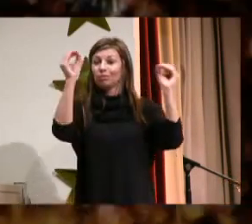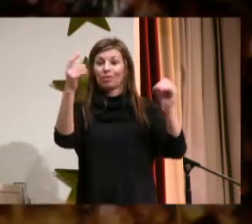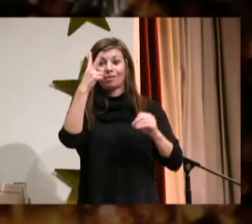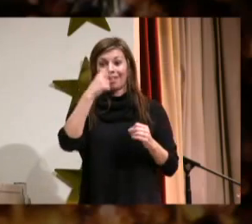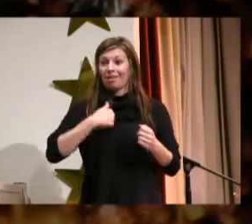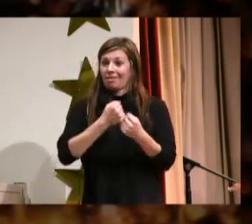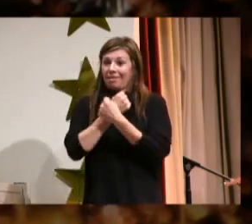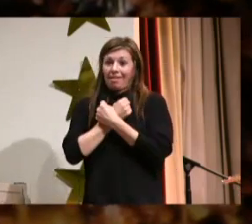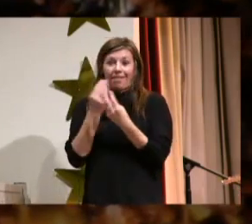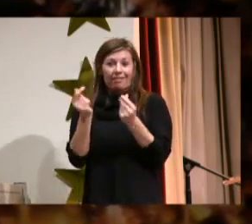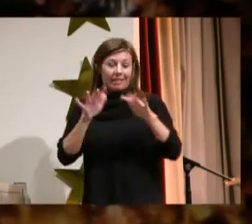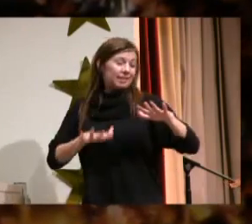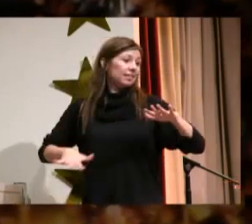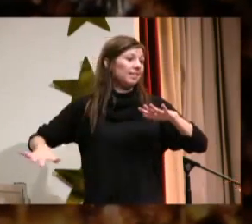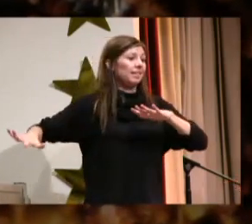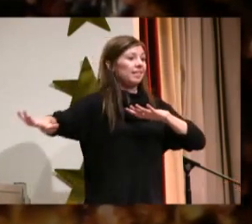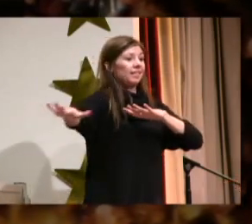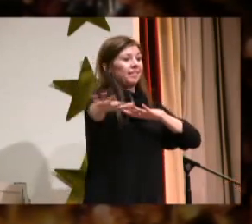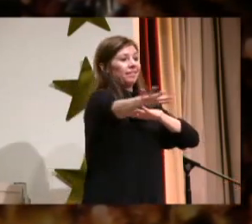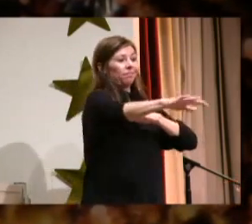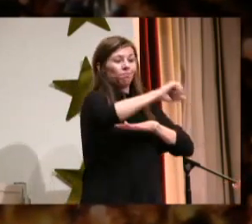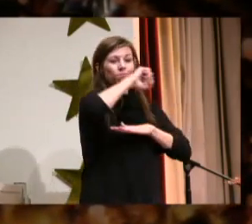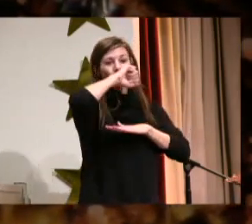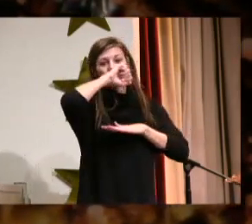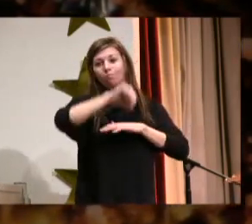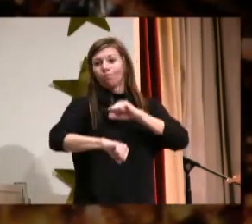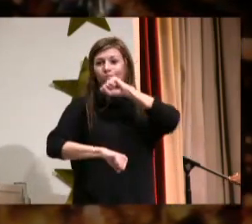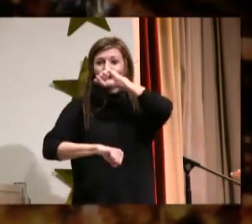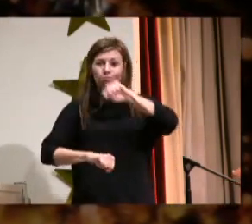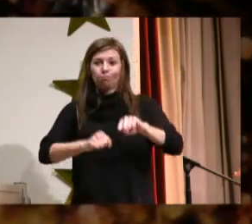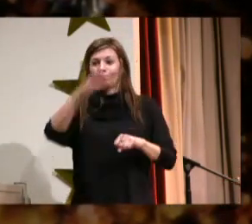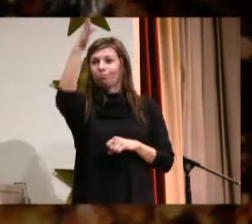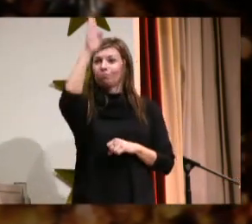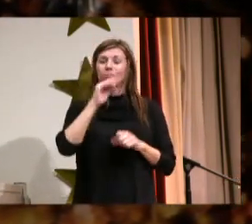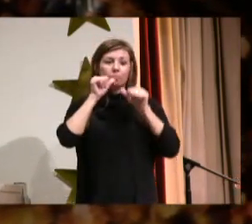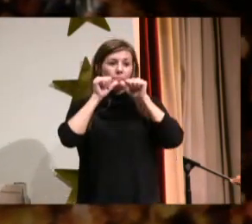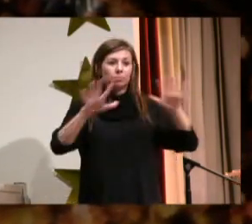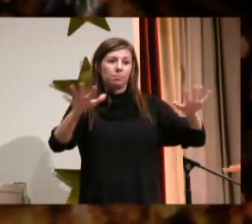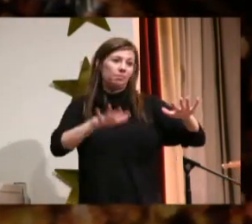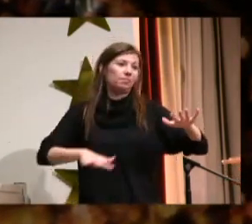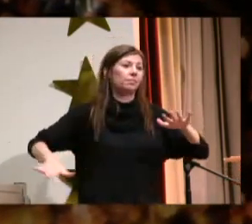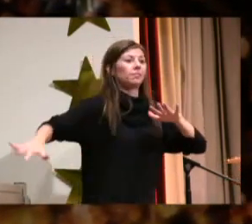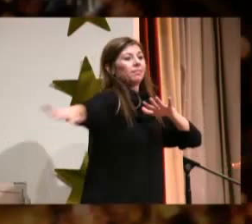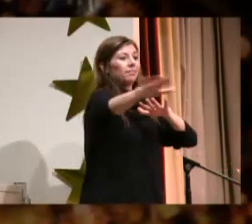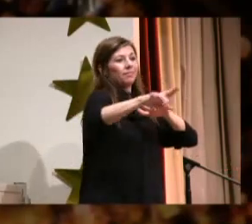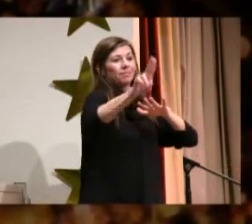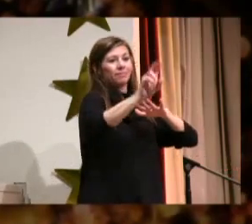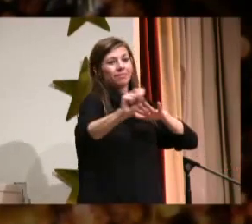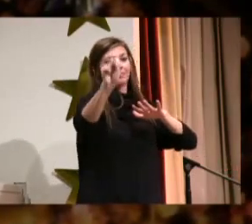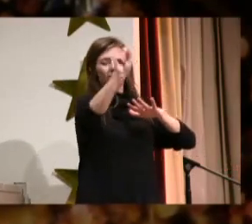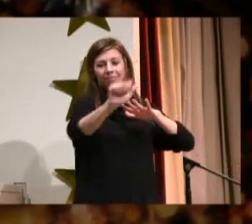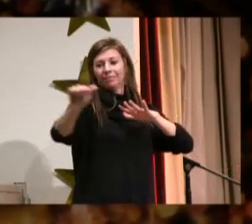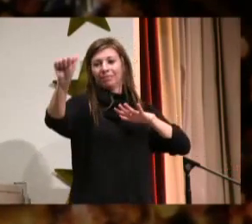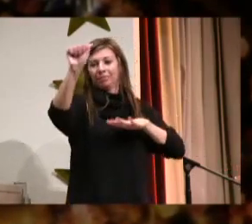no doubt I love this land. God bless the USA.